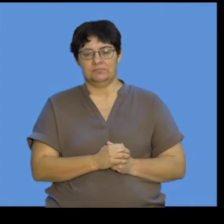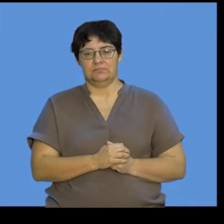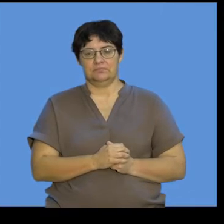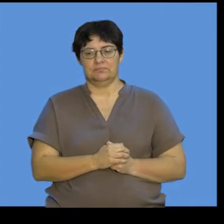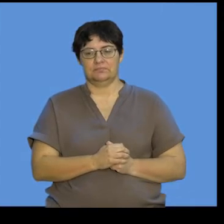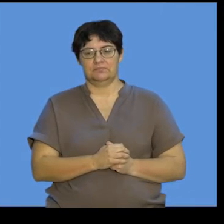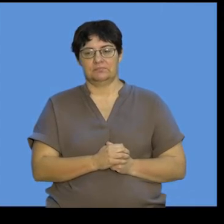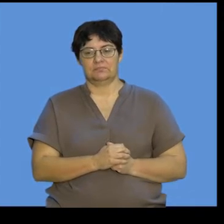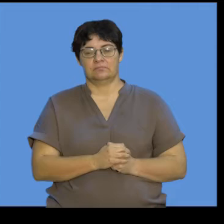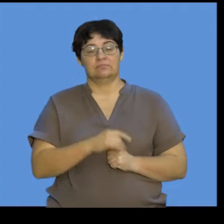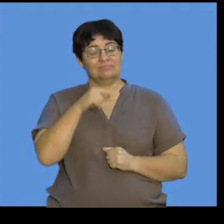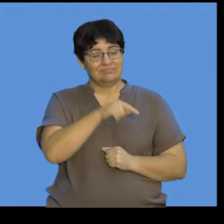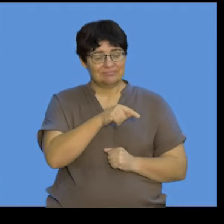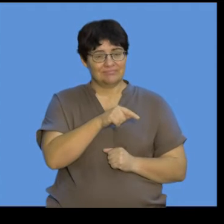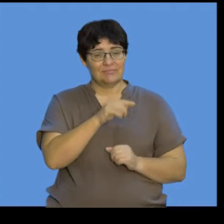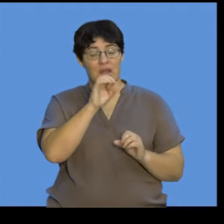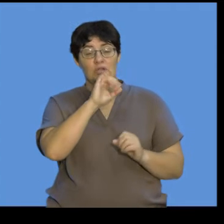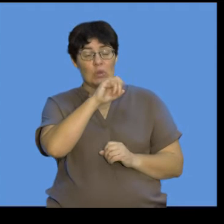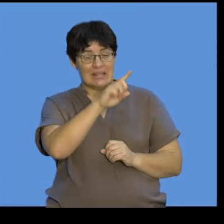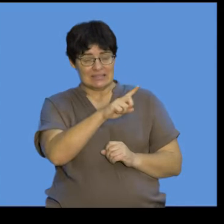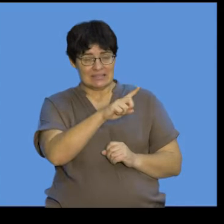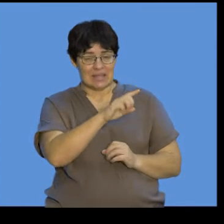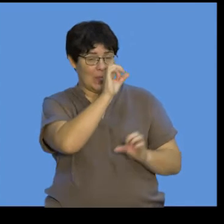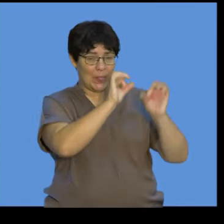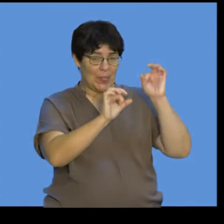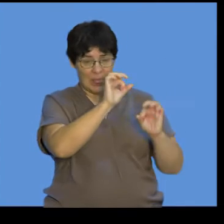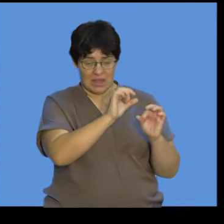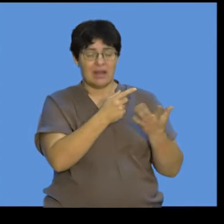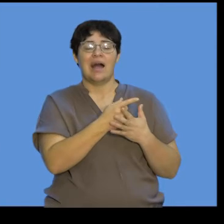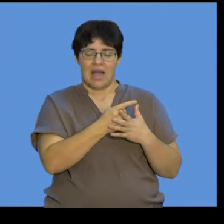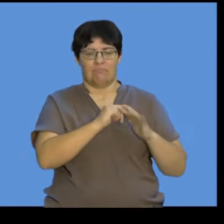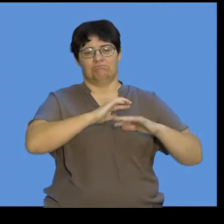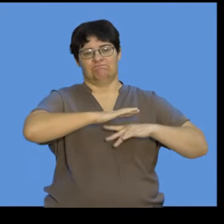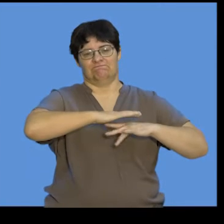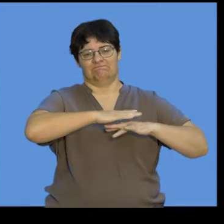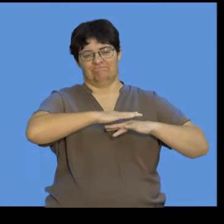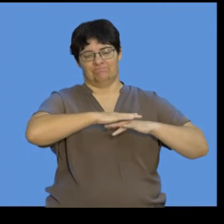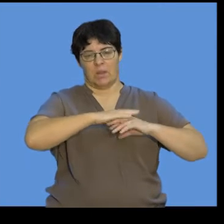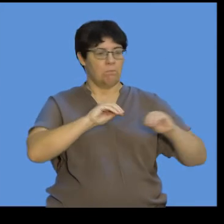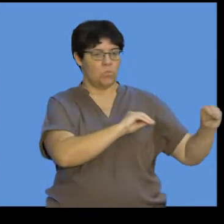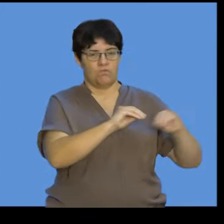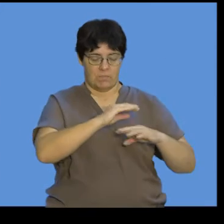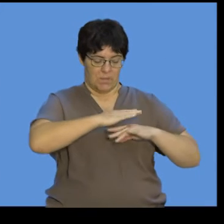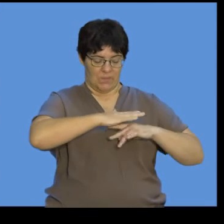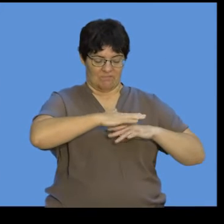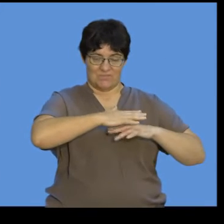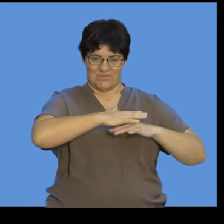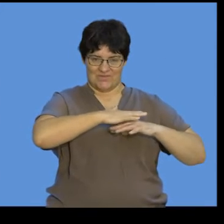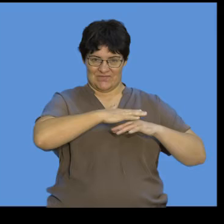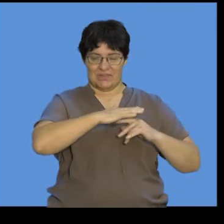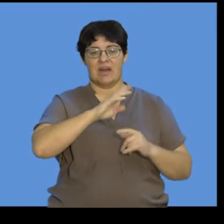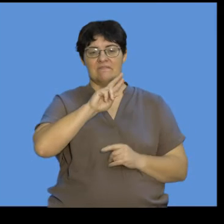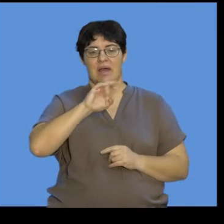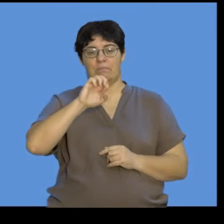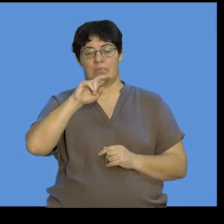the particles of any solid material, like any form of matter, is in constant state of motion. Then these particles,